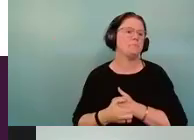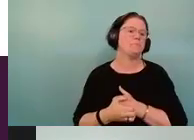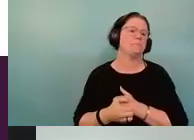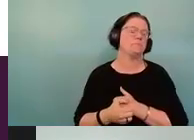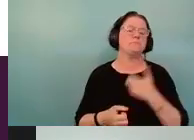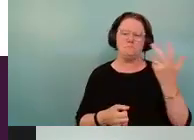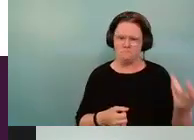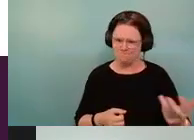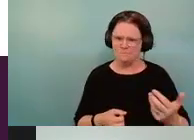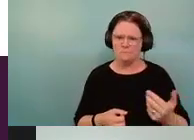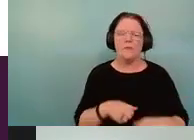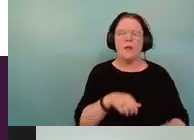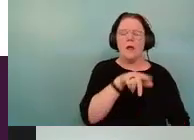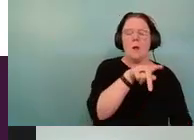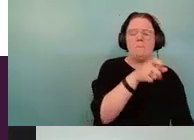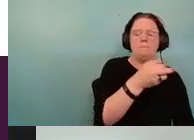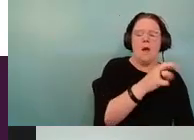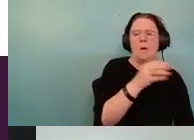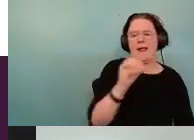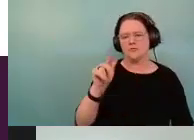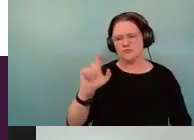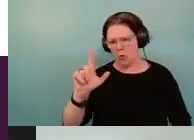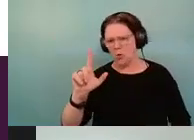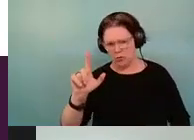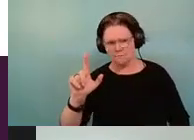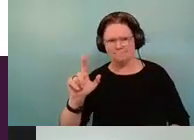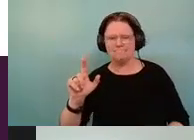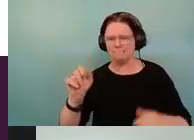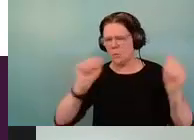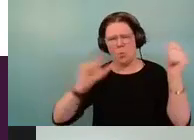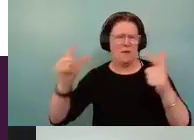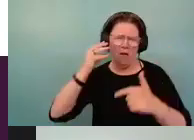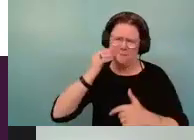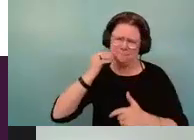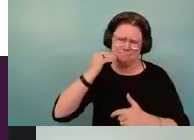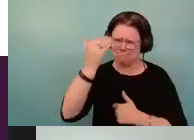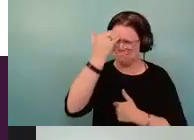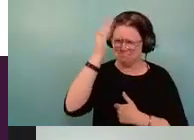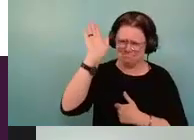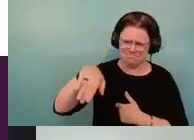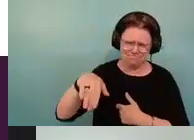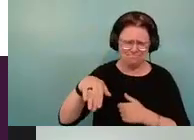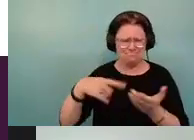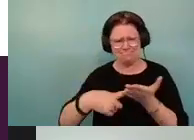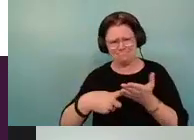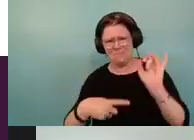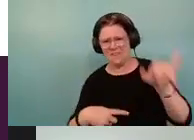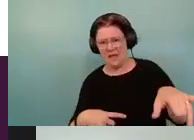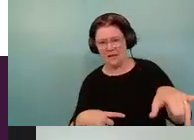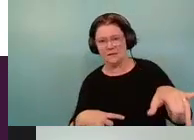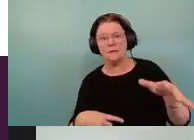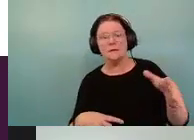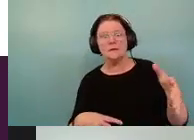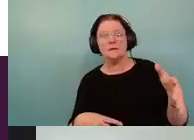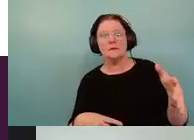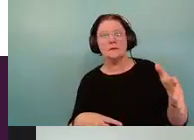All right, so here's the power and control stuff that I'd referred to before. I know that we're all really familiar with power and control in the work that we do, but I don't